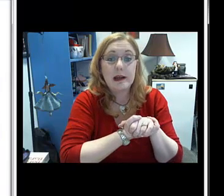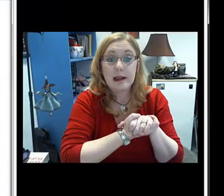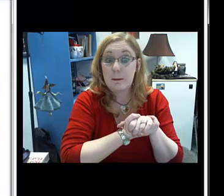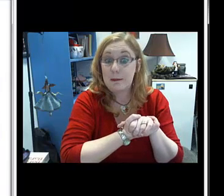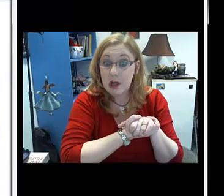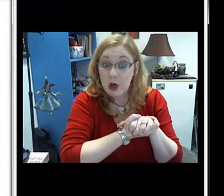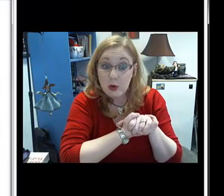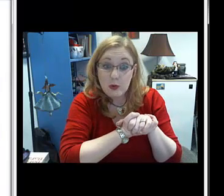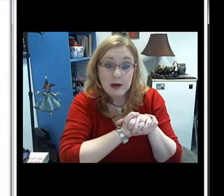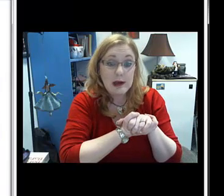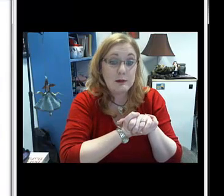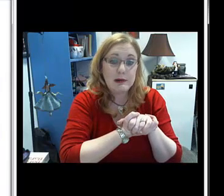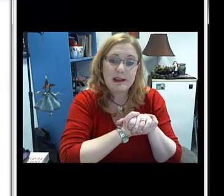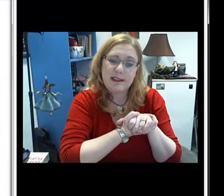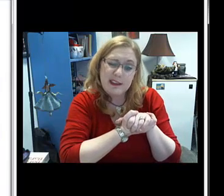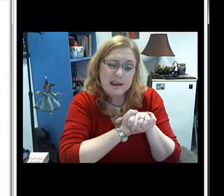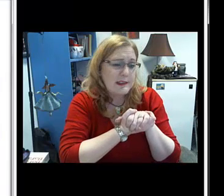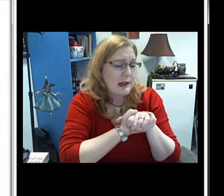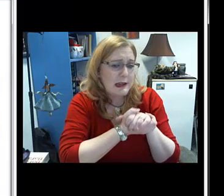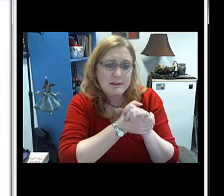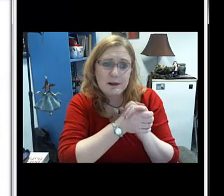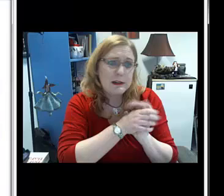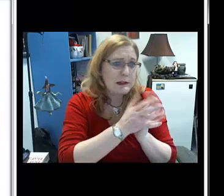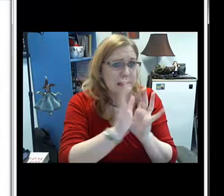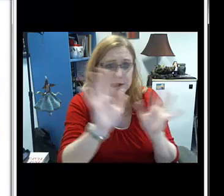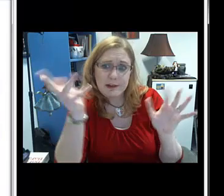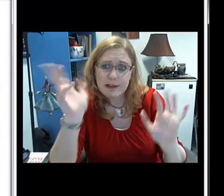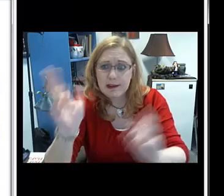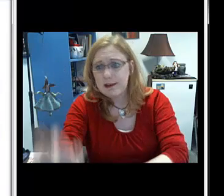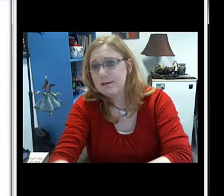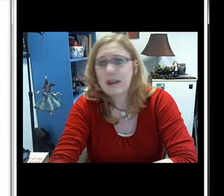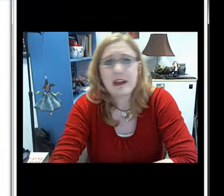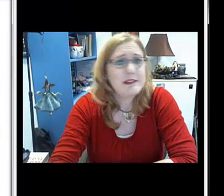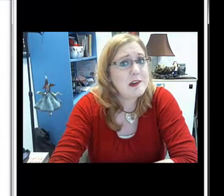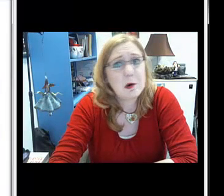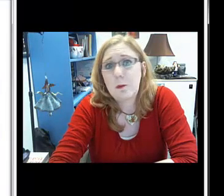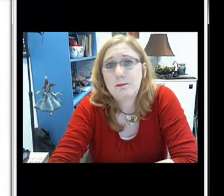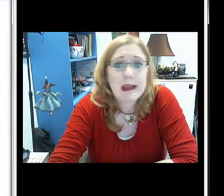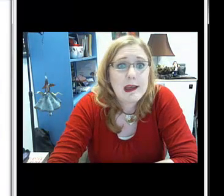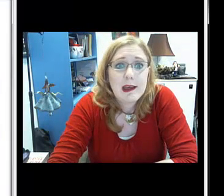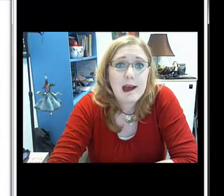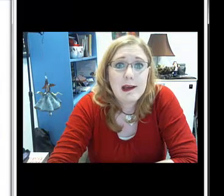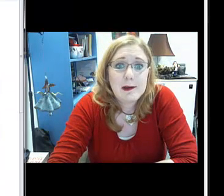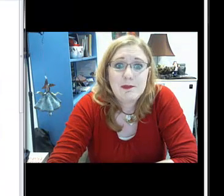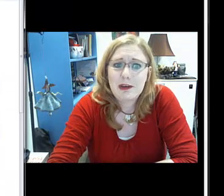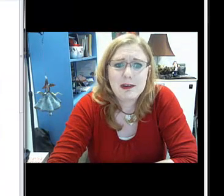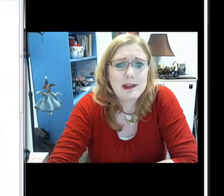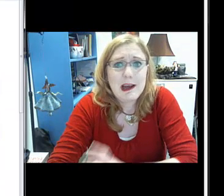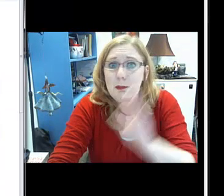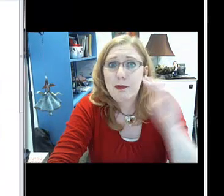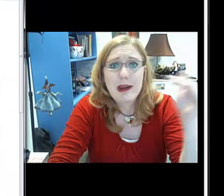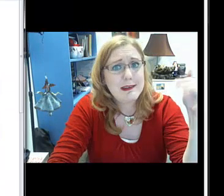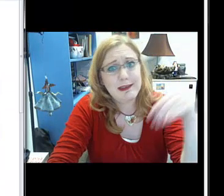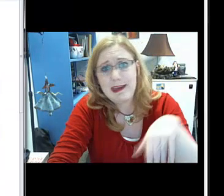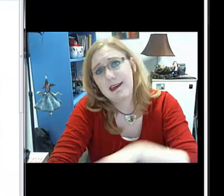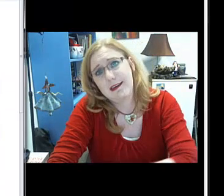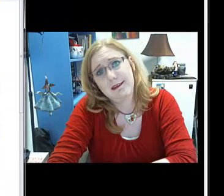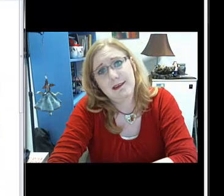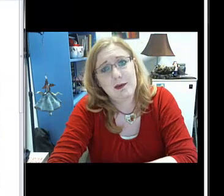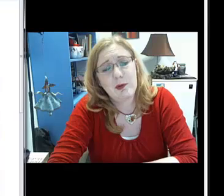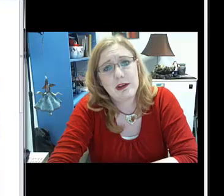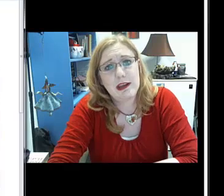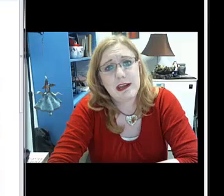then let me know. But I think that I covered everything. So good luck. Break a